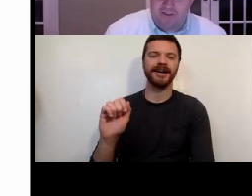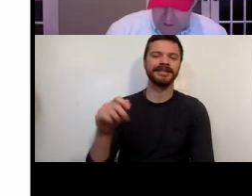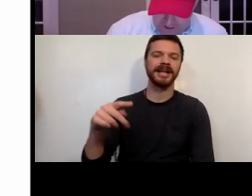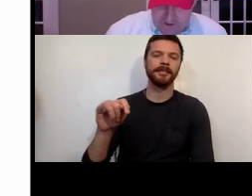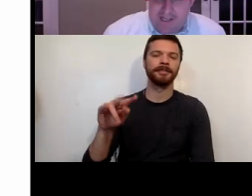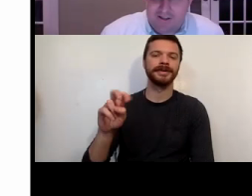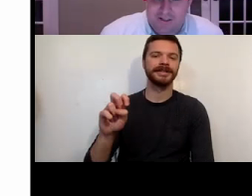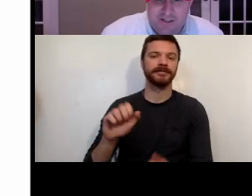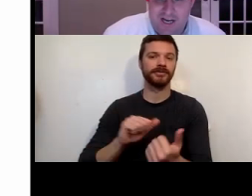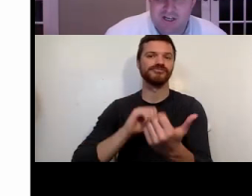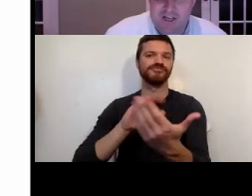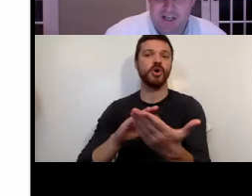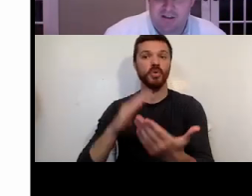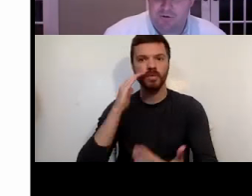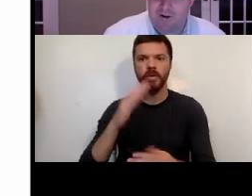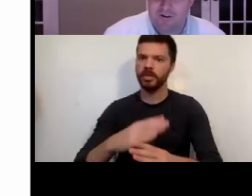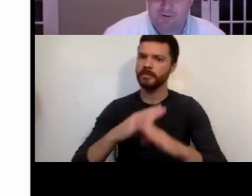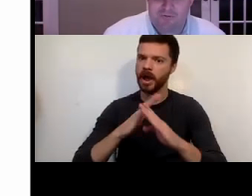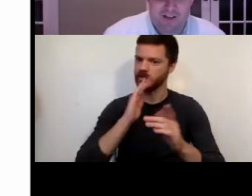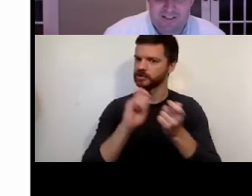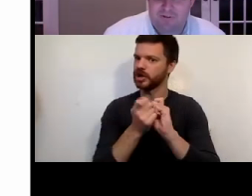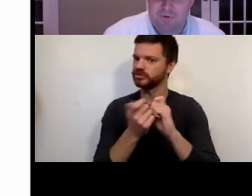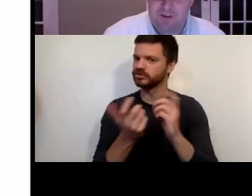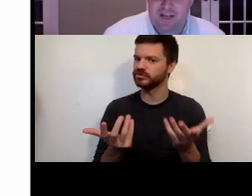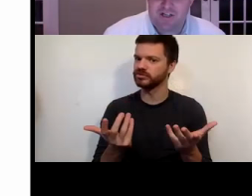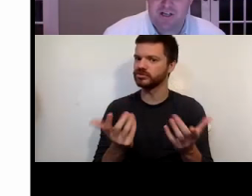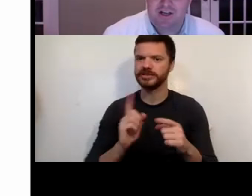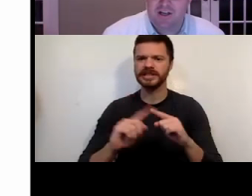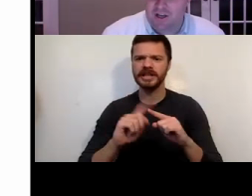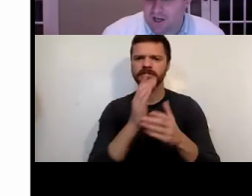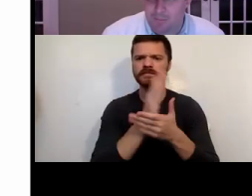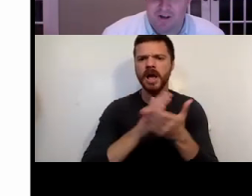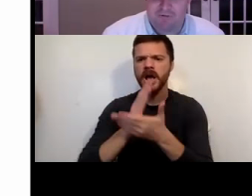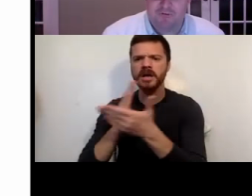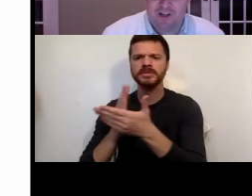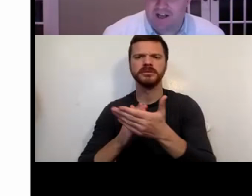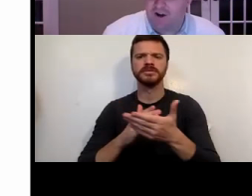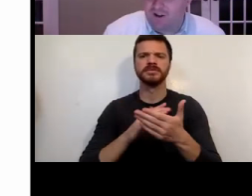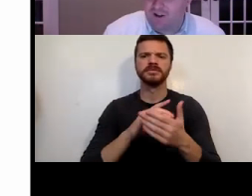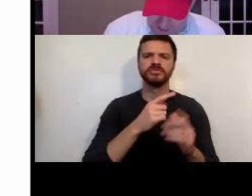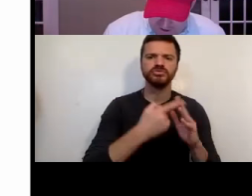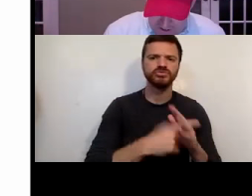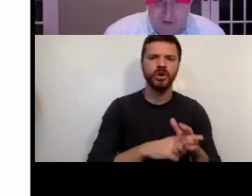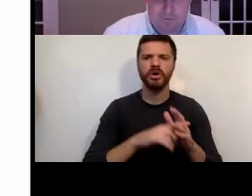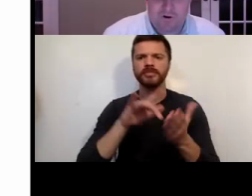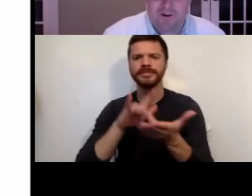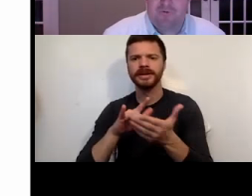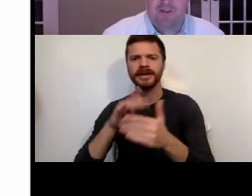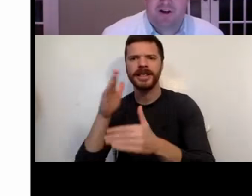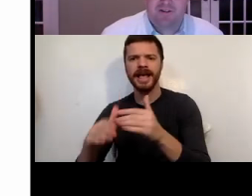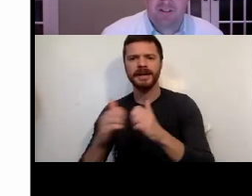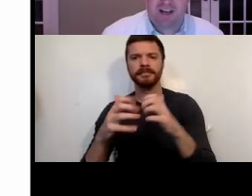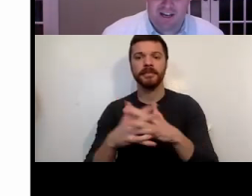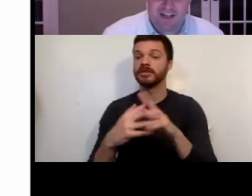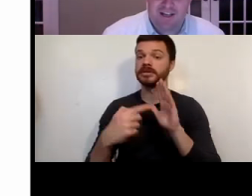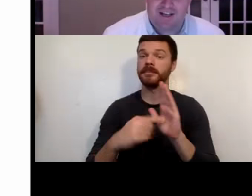that these barriers are likely to change again throughout different phases of implementation. If COVID and all the challenges that we're dealing with in